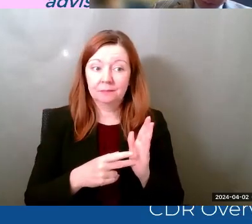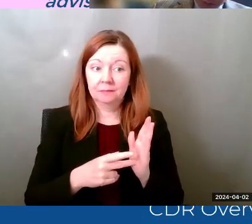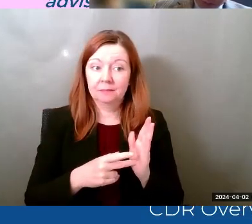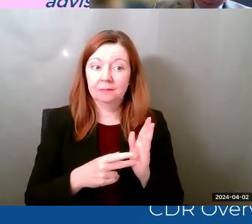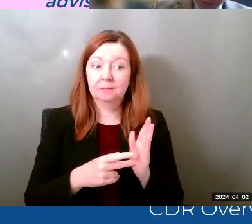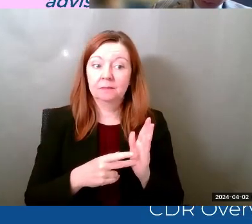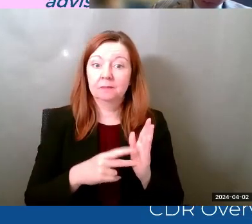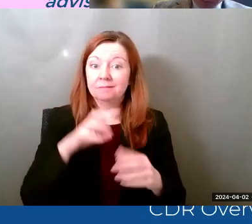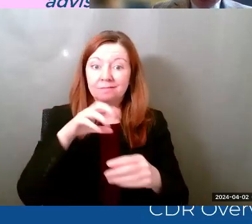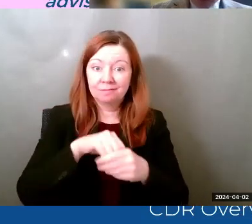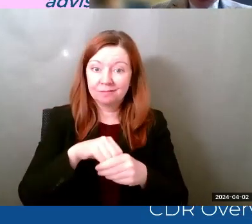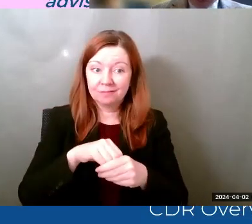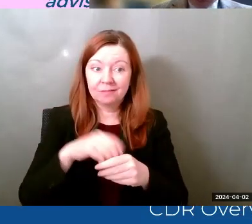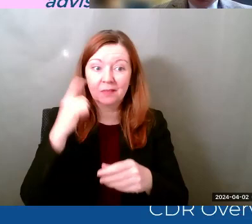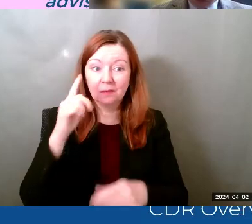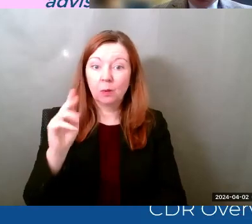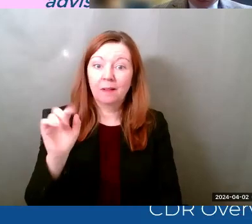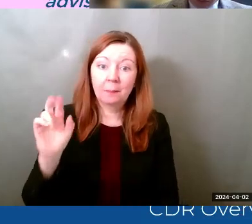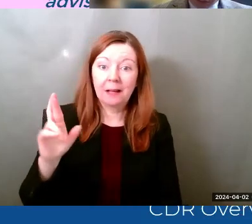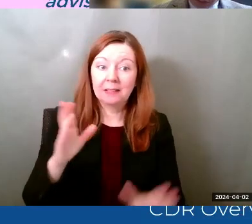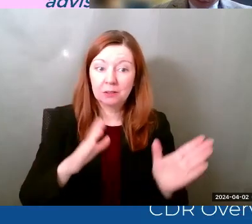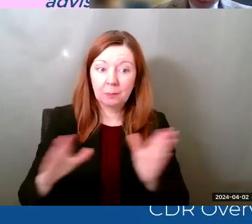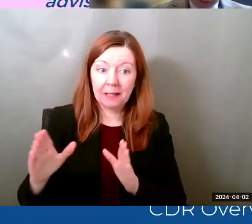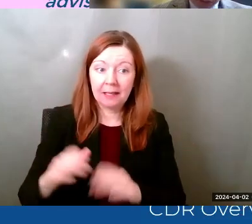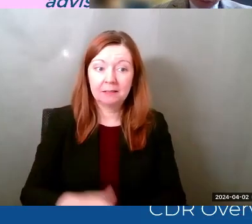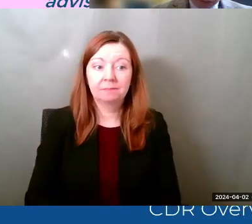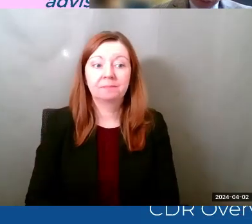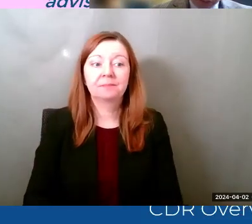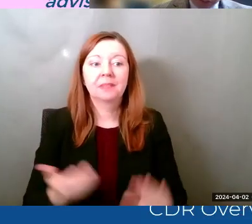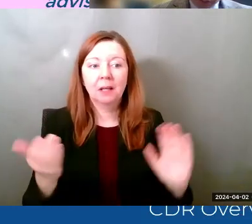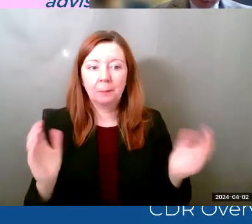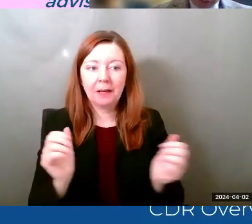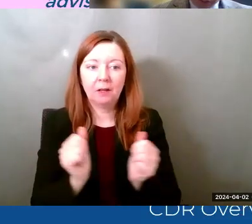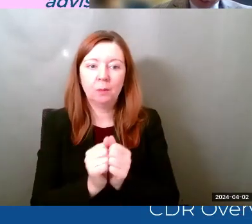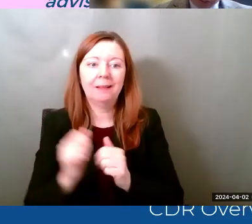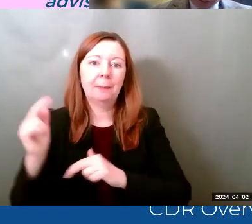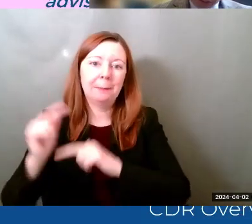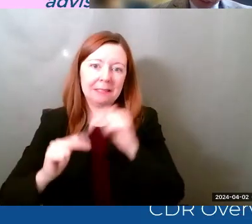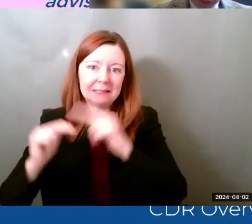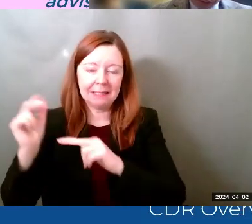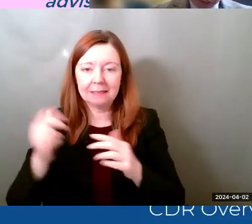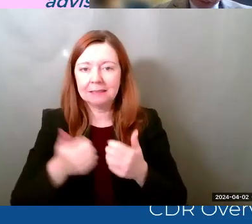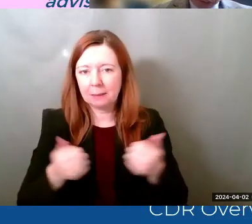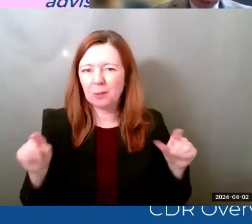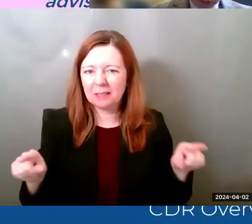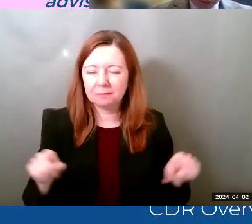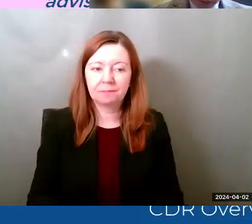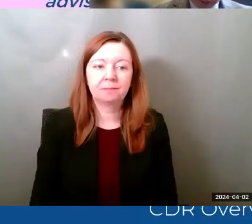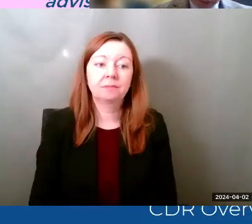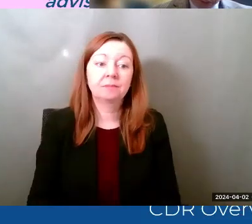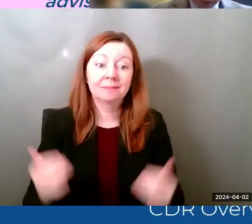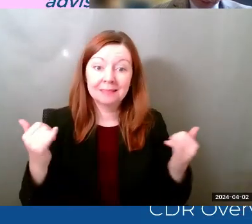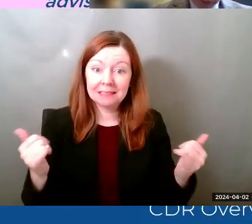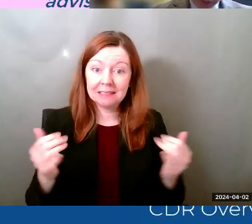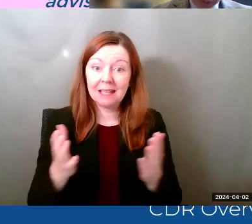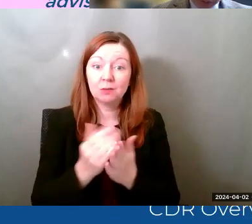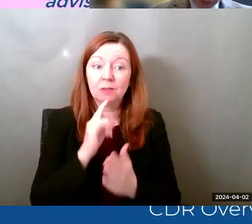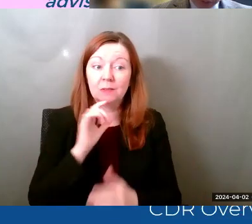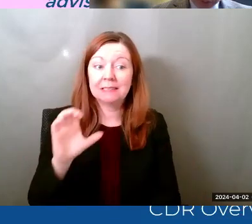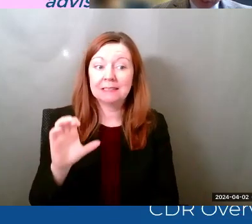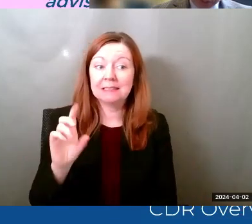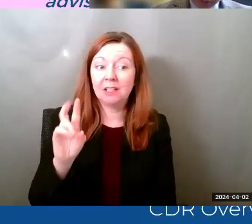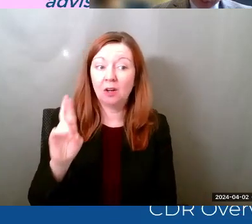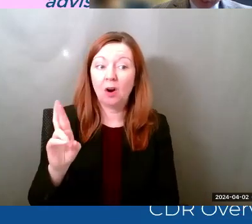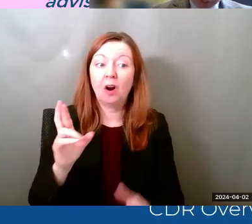Design Review for master plans versus Civic Design Review for buildings. Today's review is a CDR